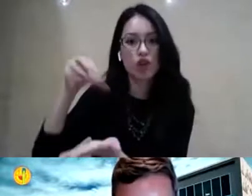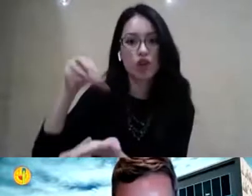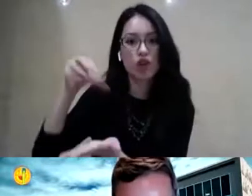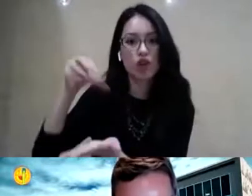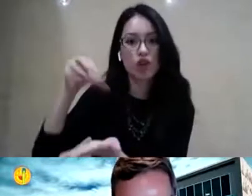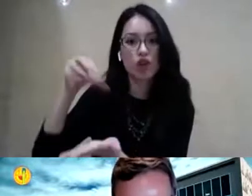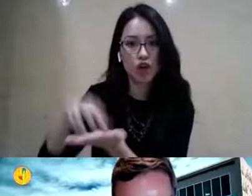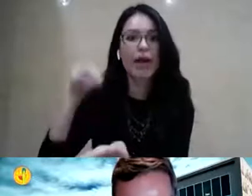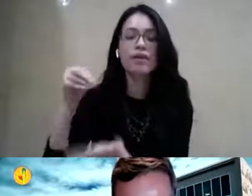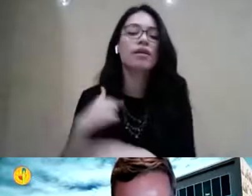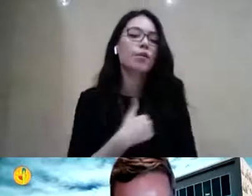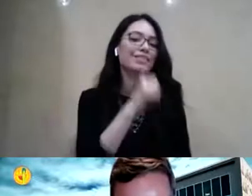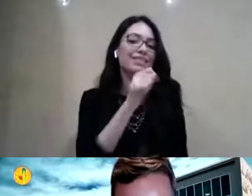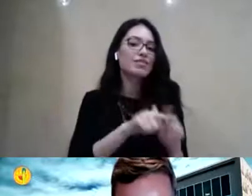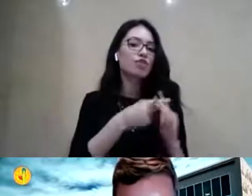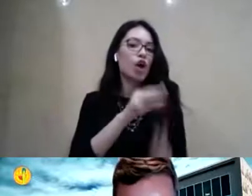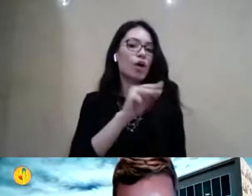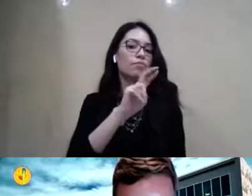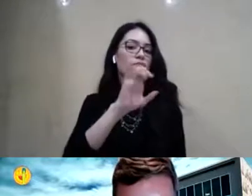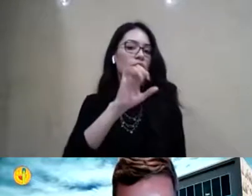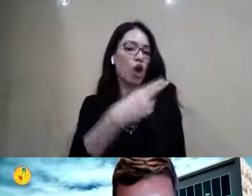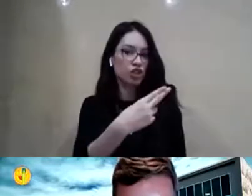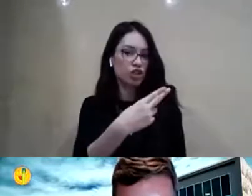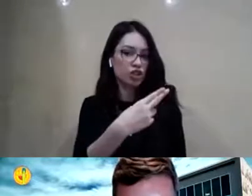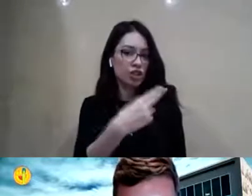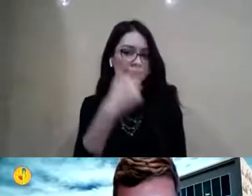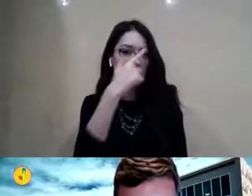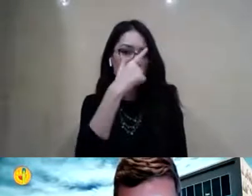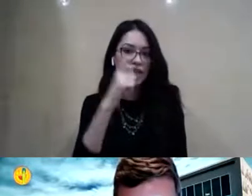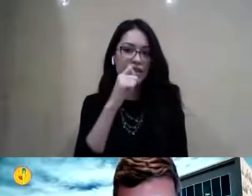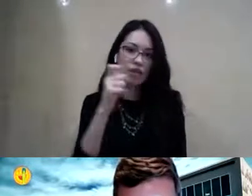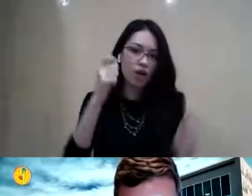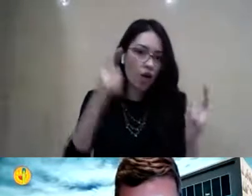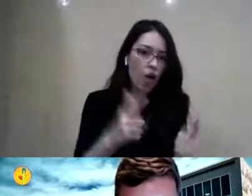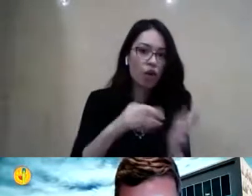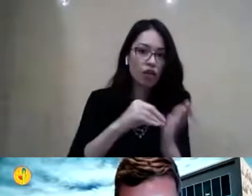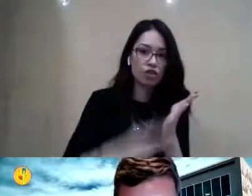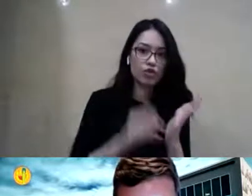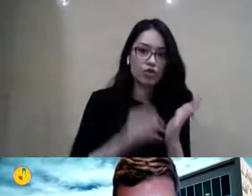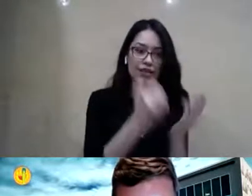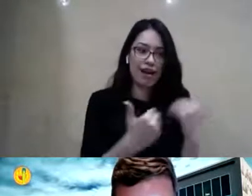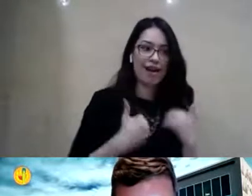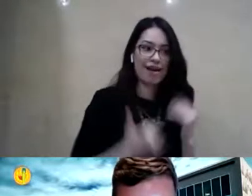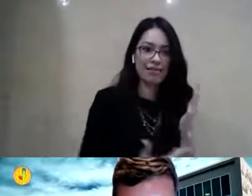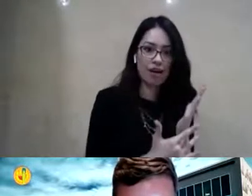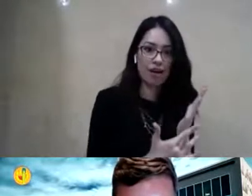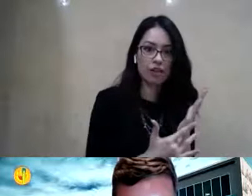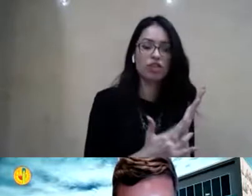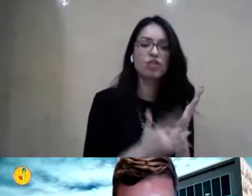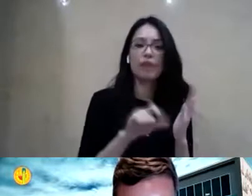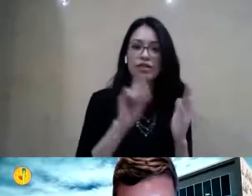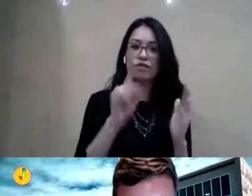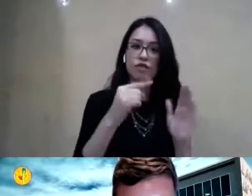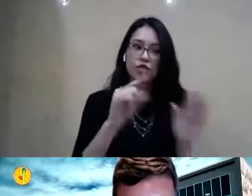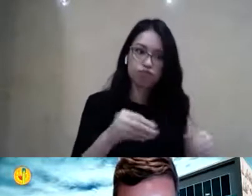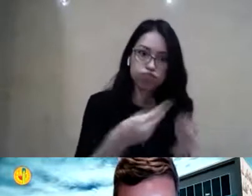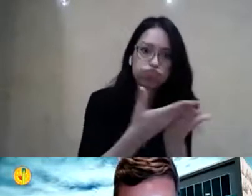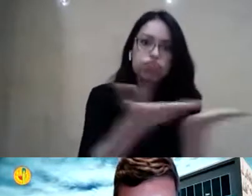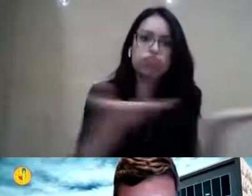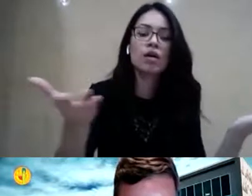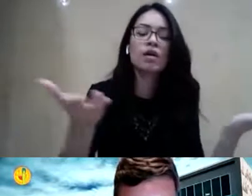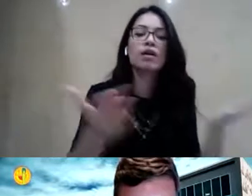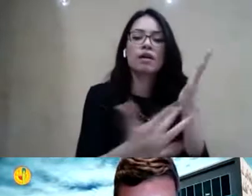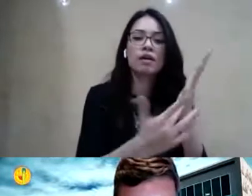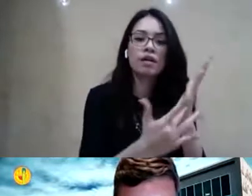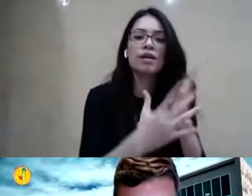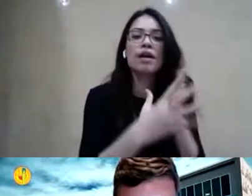in March with every student with a computer device. We didn't start with every student with appropriate internet access. So